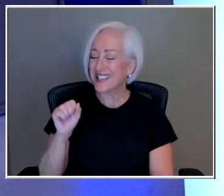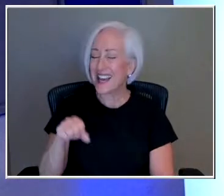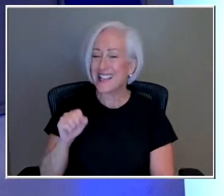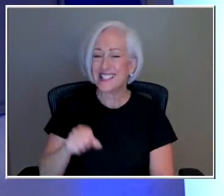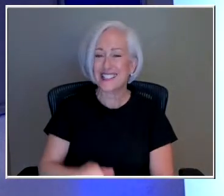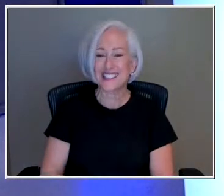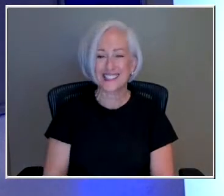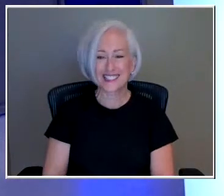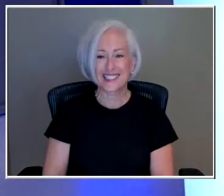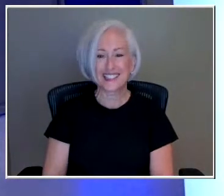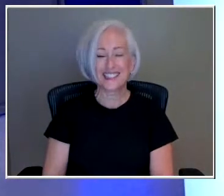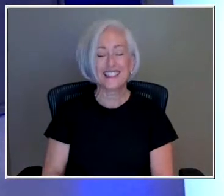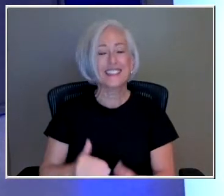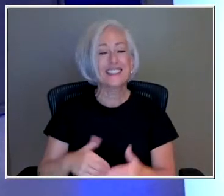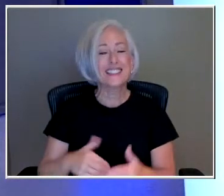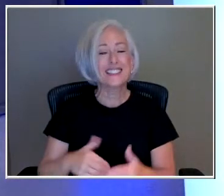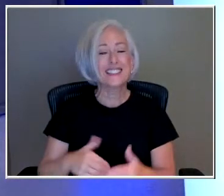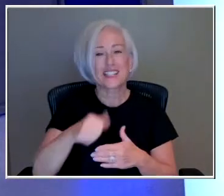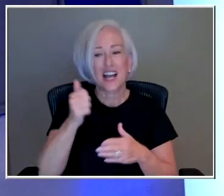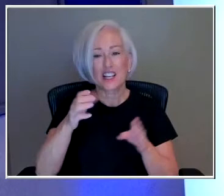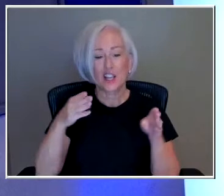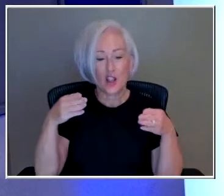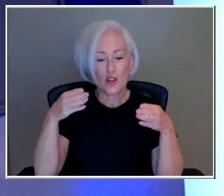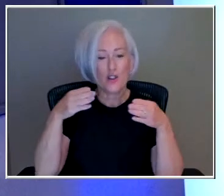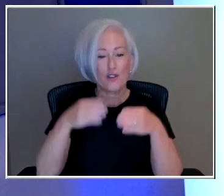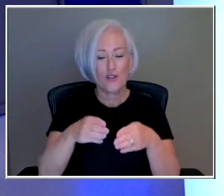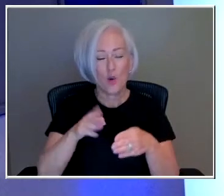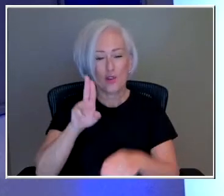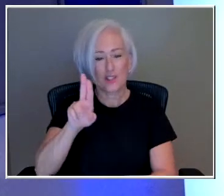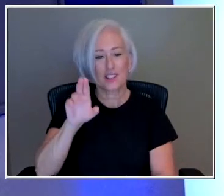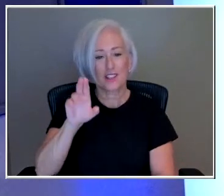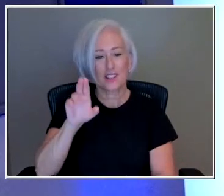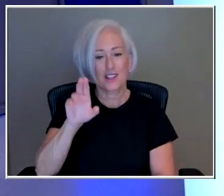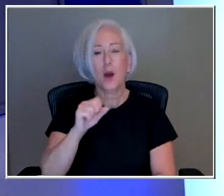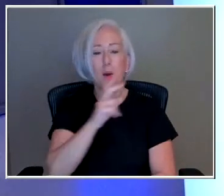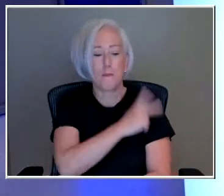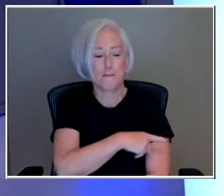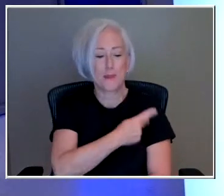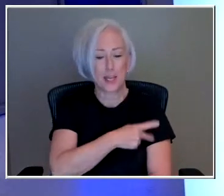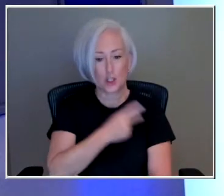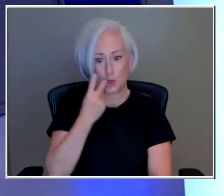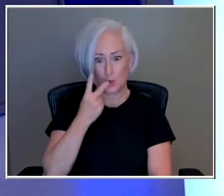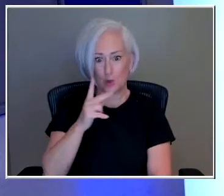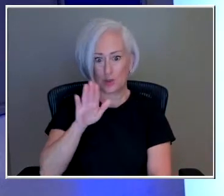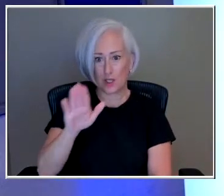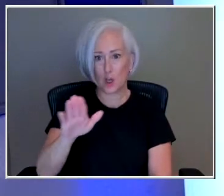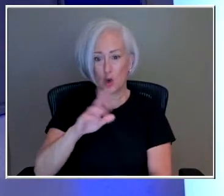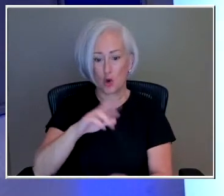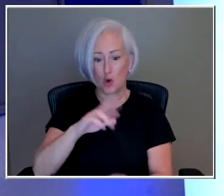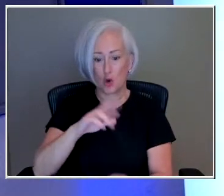from another focused ultrasound patient and see her results. Really, really remarkable. But first, Dr.